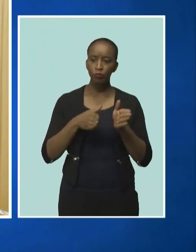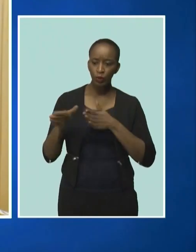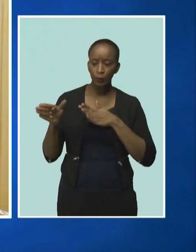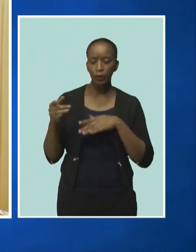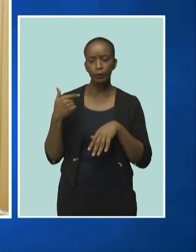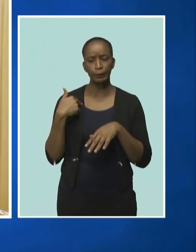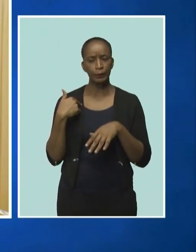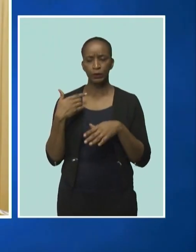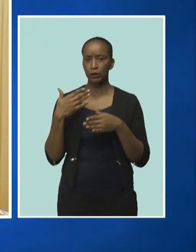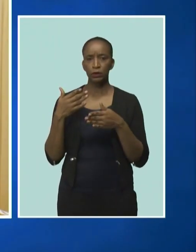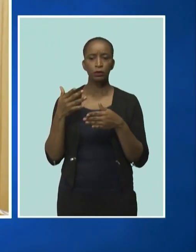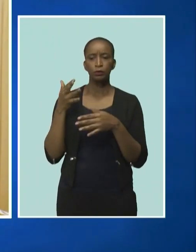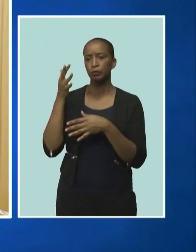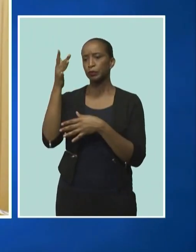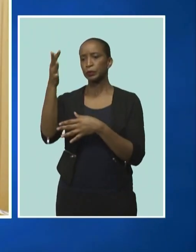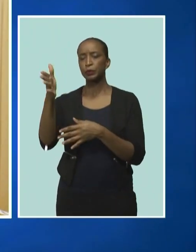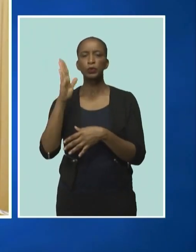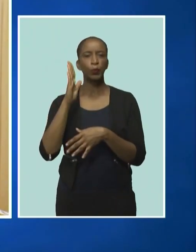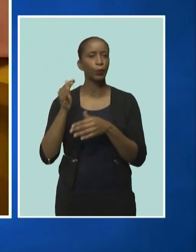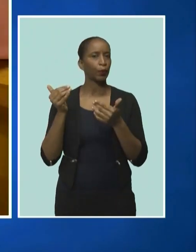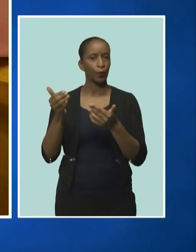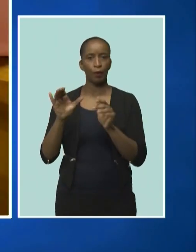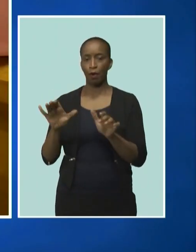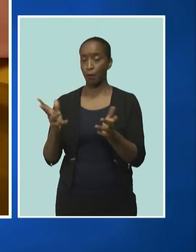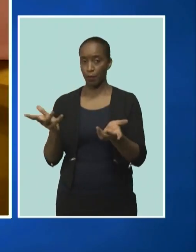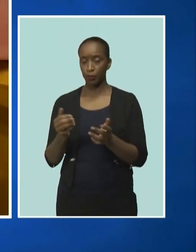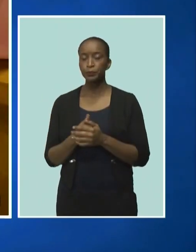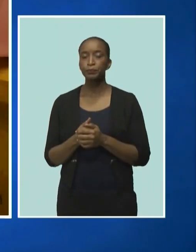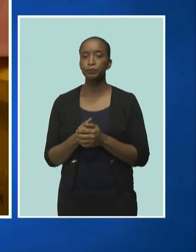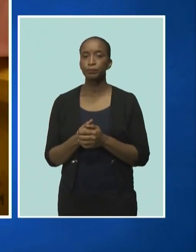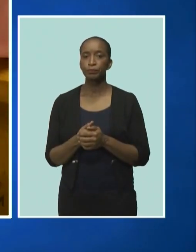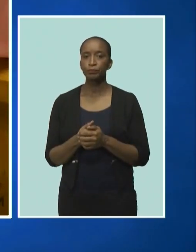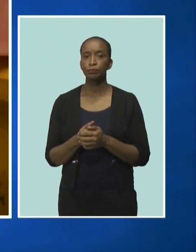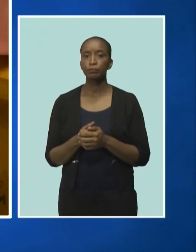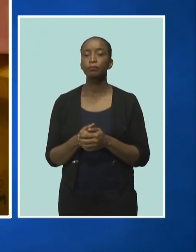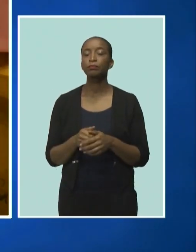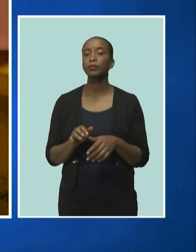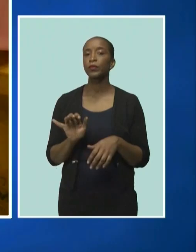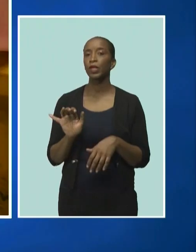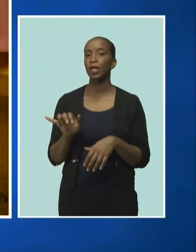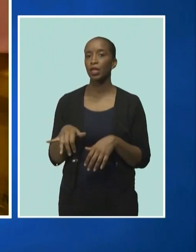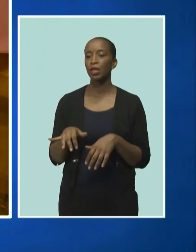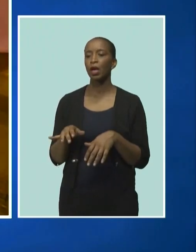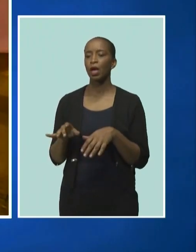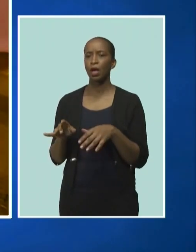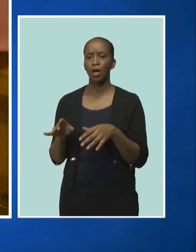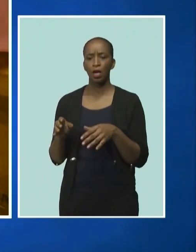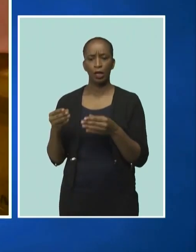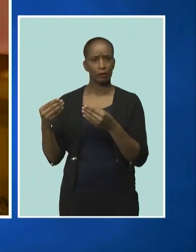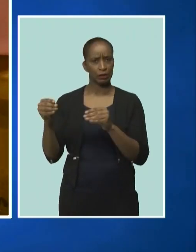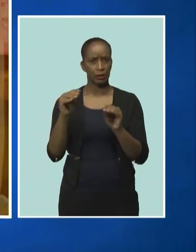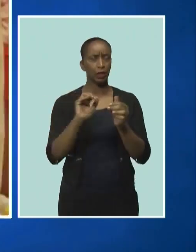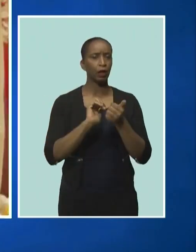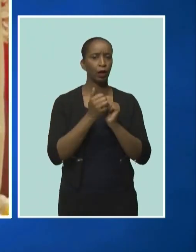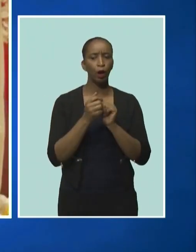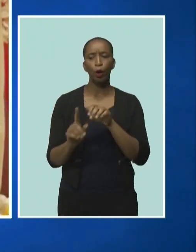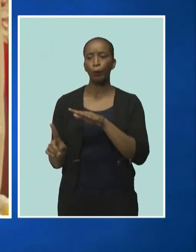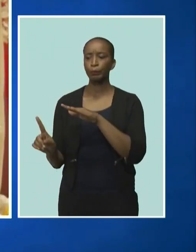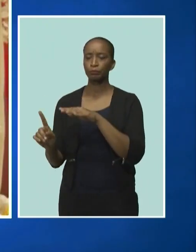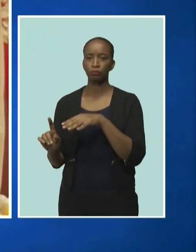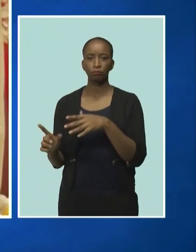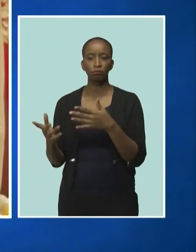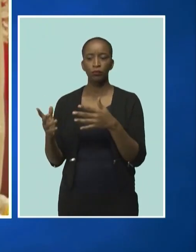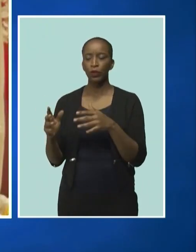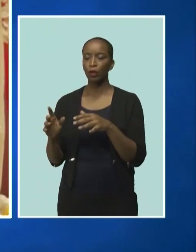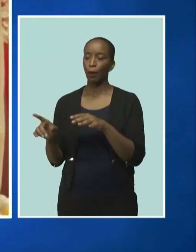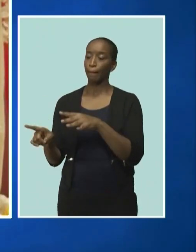can distinguish yourself in the market. To date, the soap line reaches the marketplace at pop-ups as well as on social media. Right now,